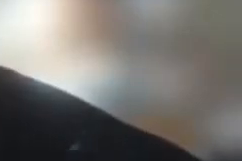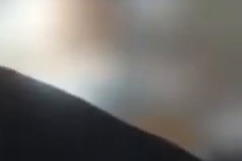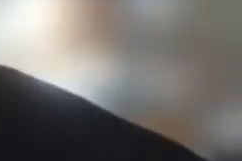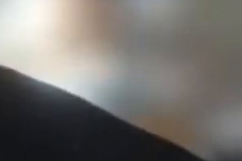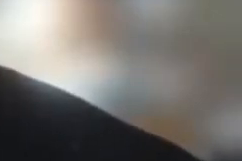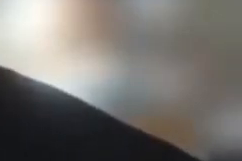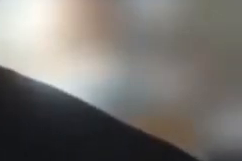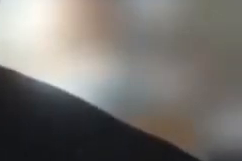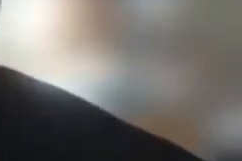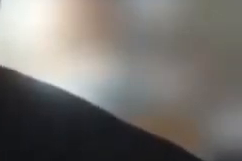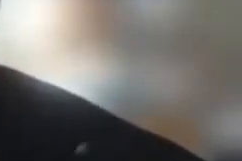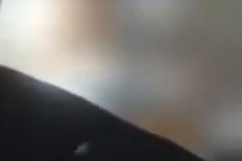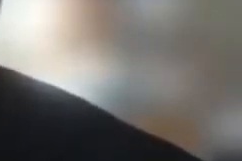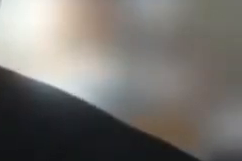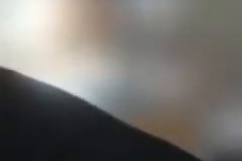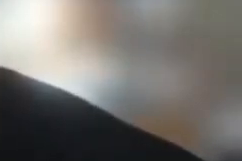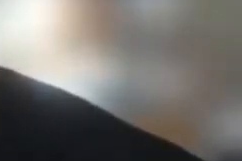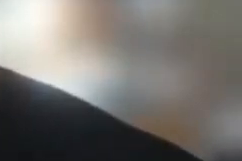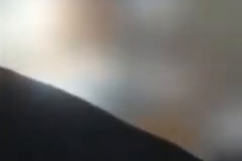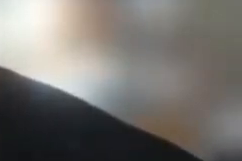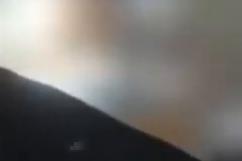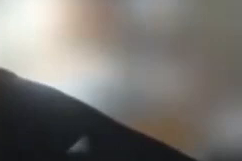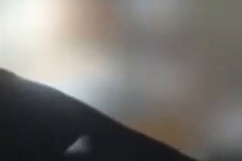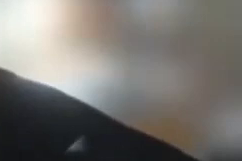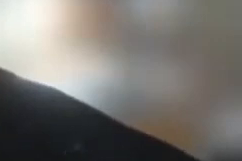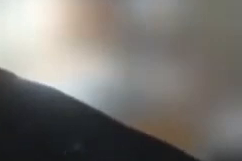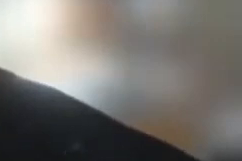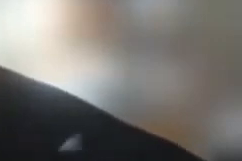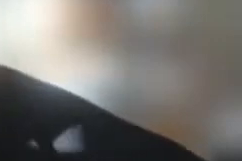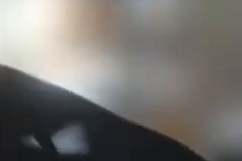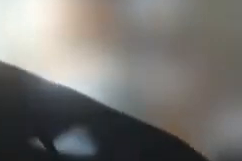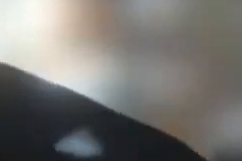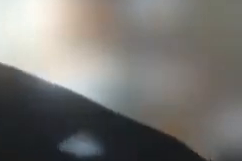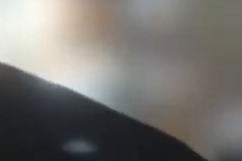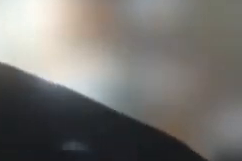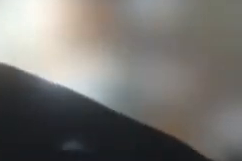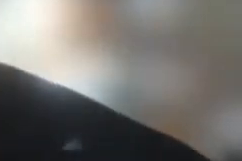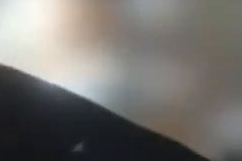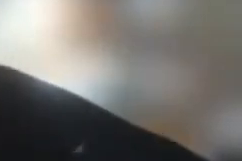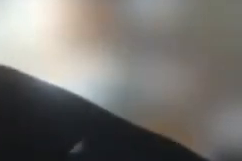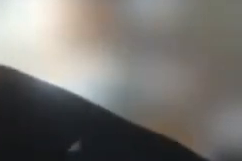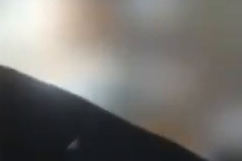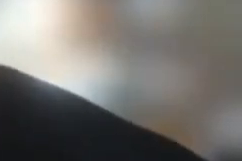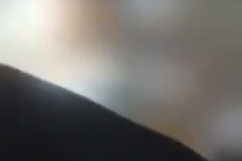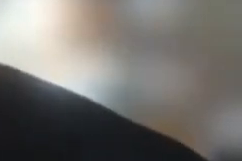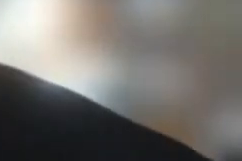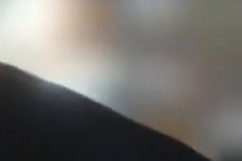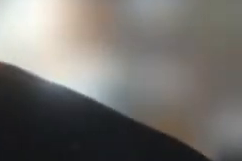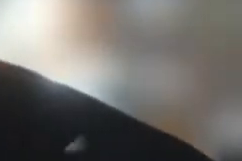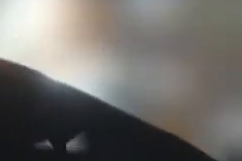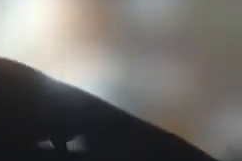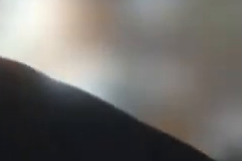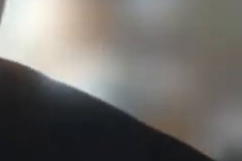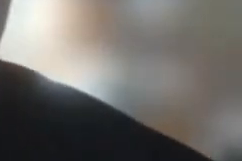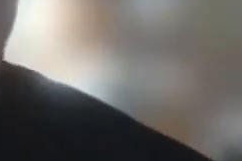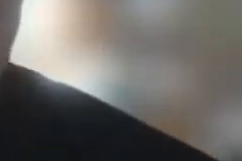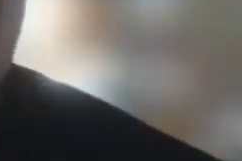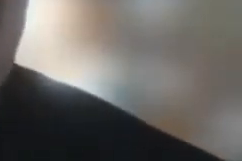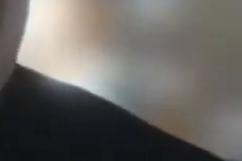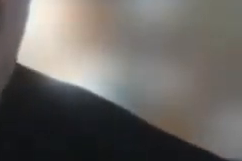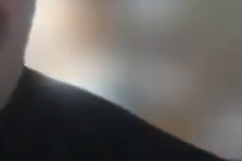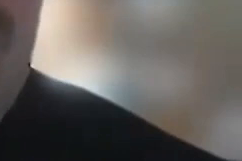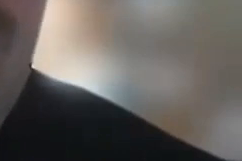of Public Art, and Wendy Given, who is with the Port of Portland and is the Arts Manager with the